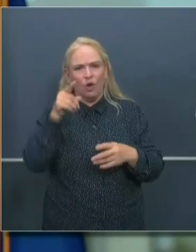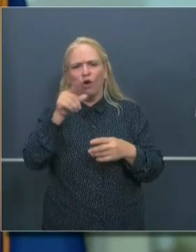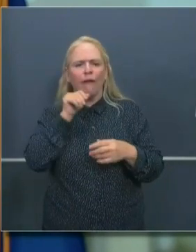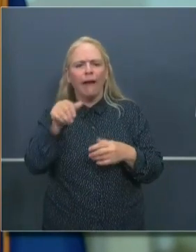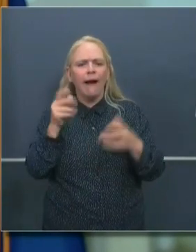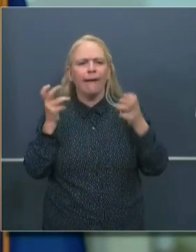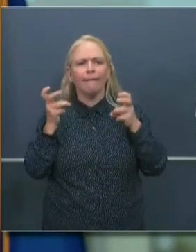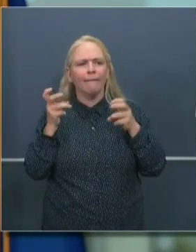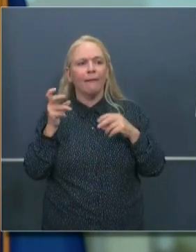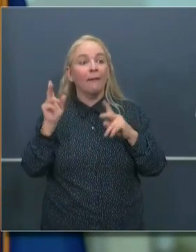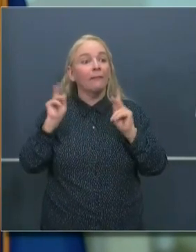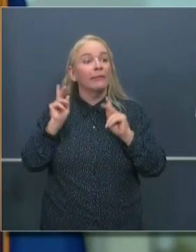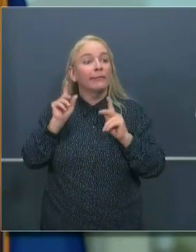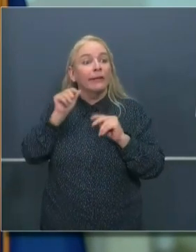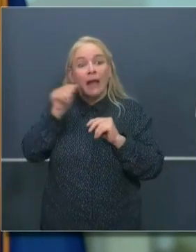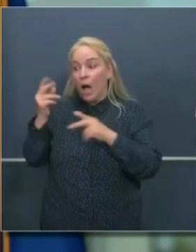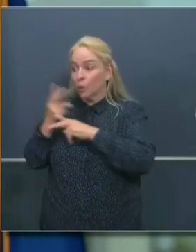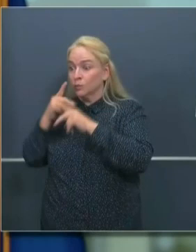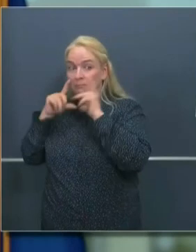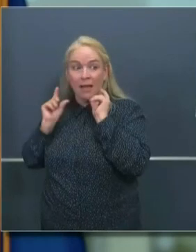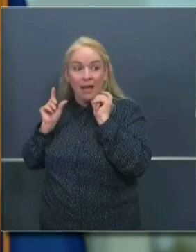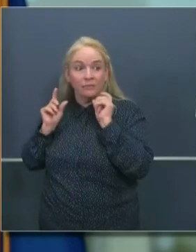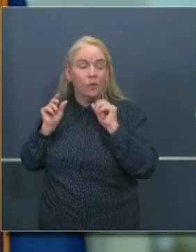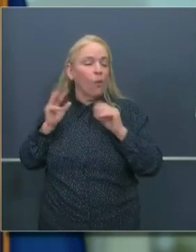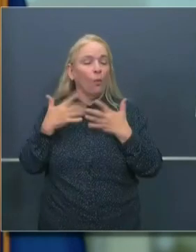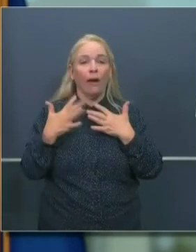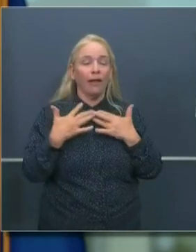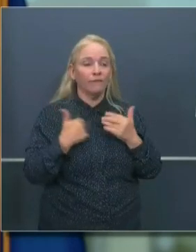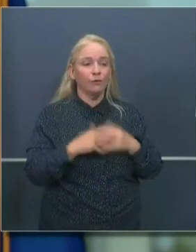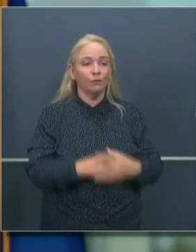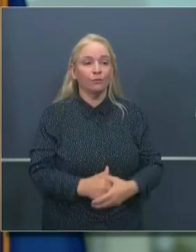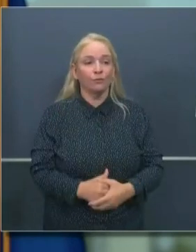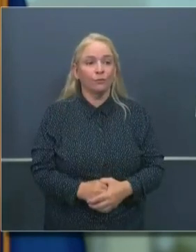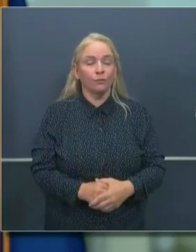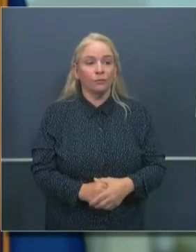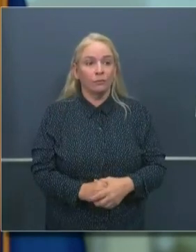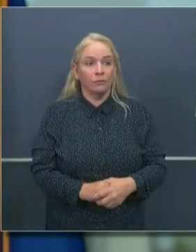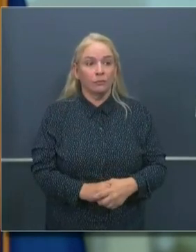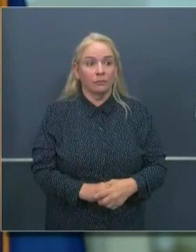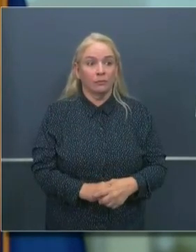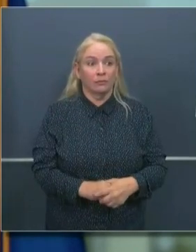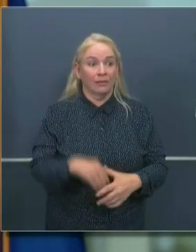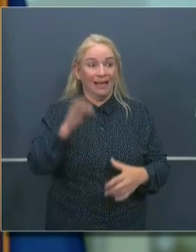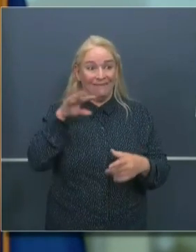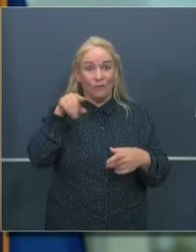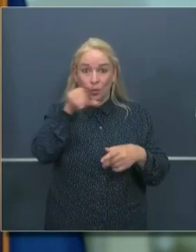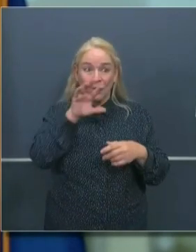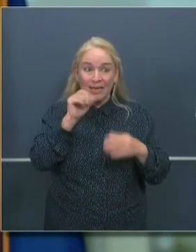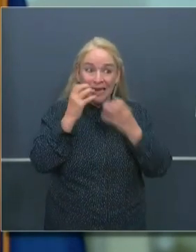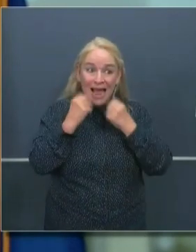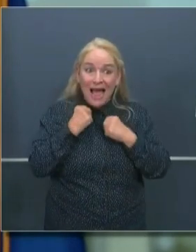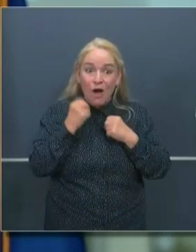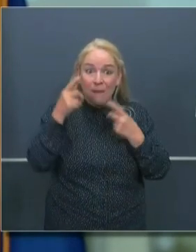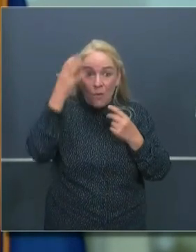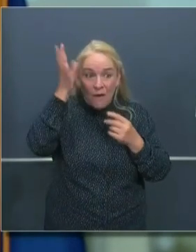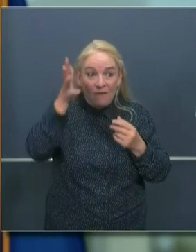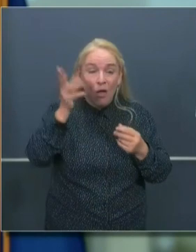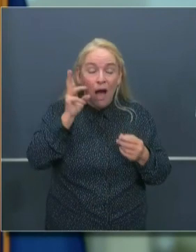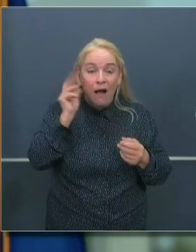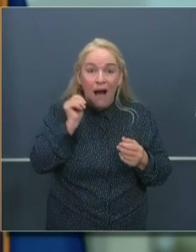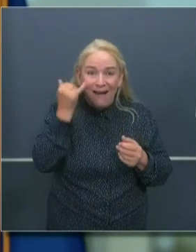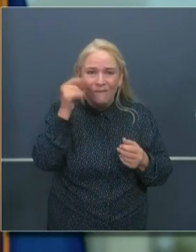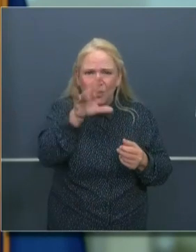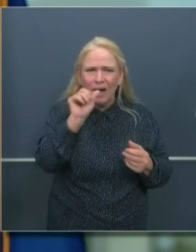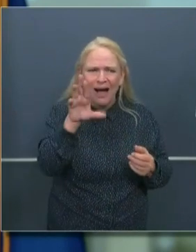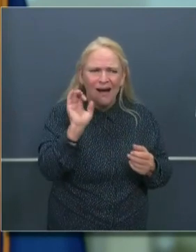or social distancing rules? Yeah, if they care about their grandfather, their uncle, their aunt, that's why they should listen. I'm not, look, we're not going to